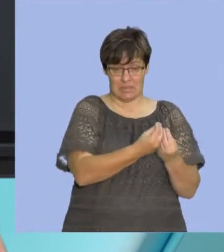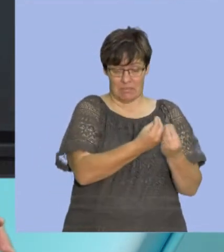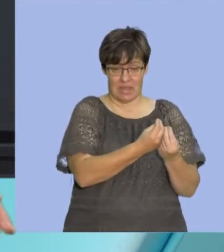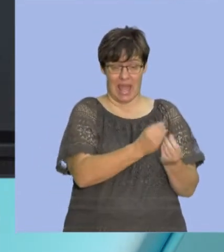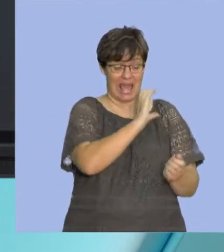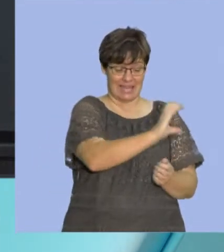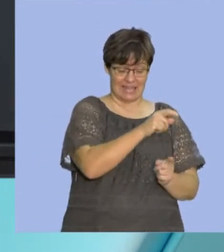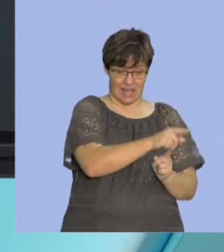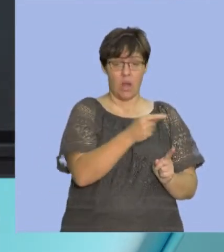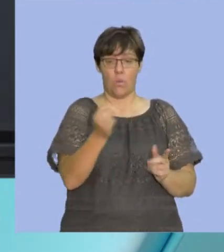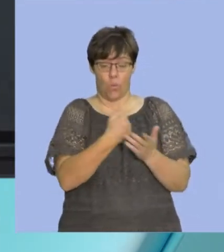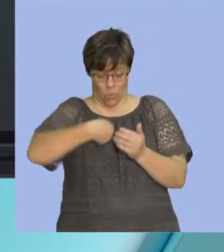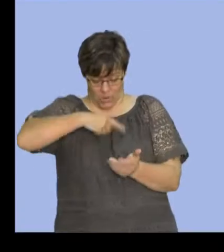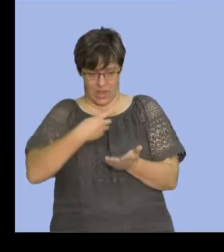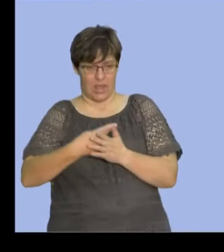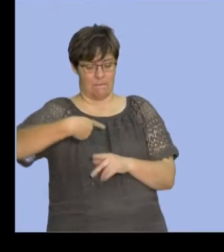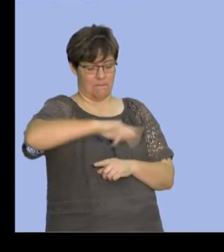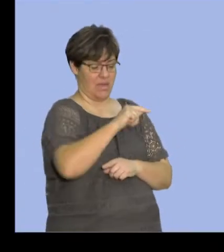creditors. Right. Okay.